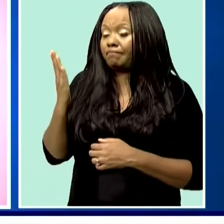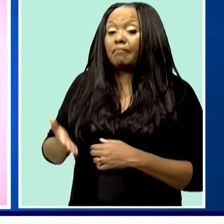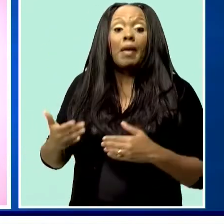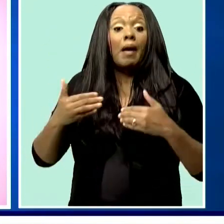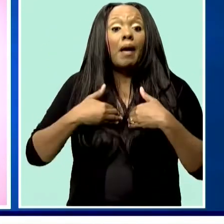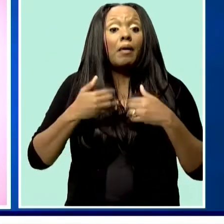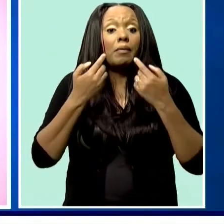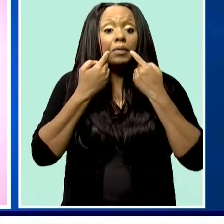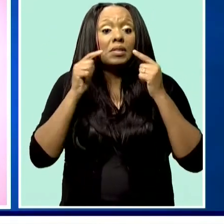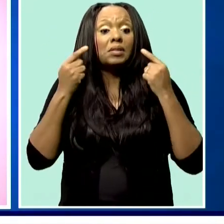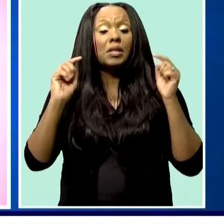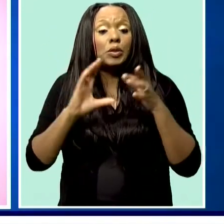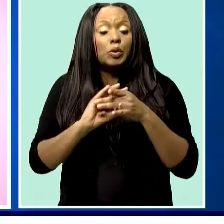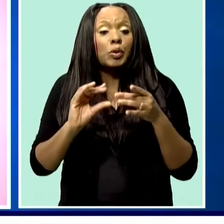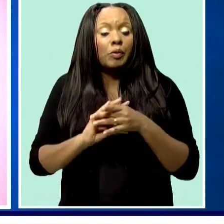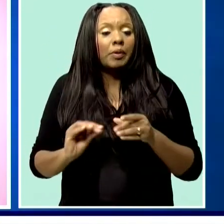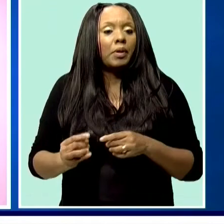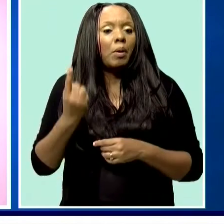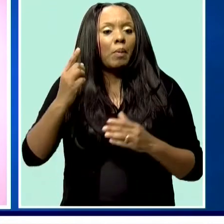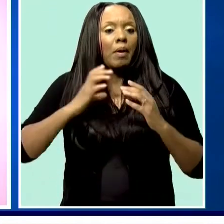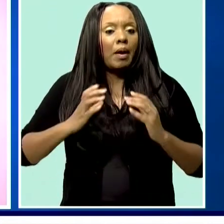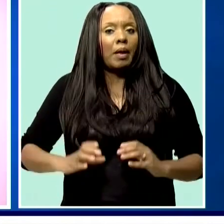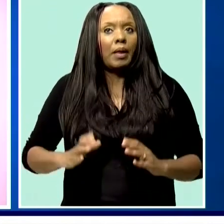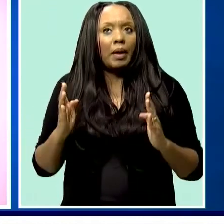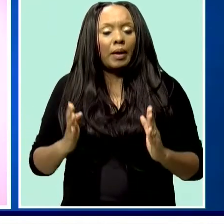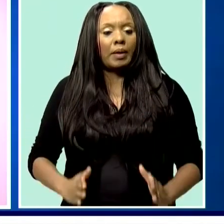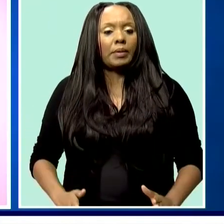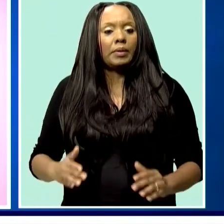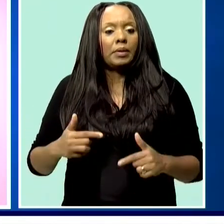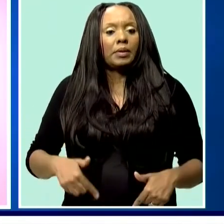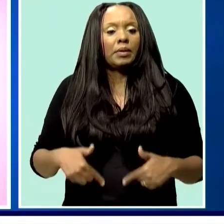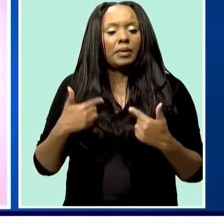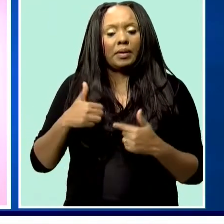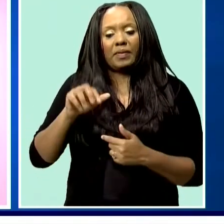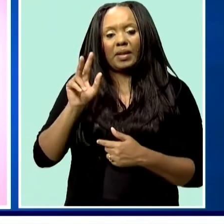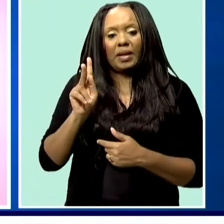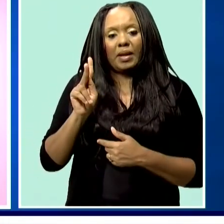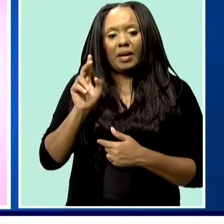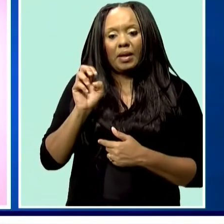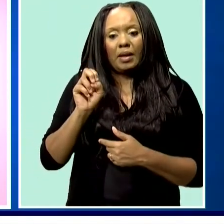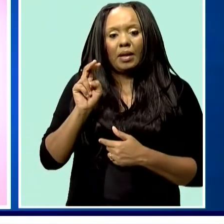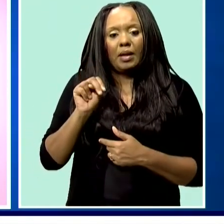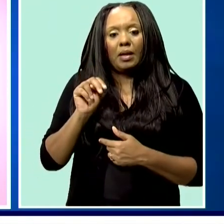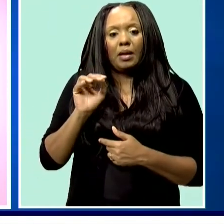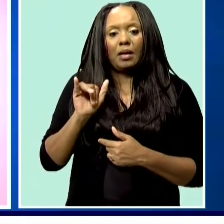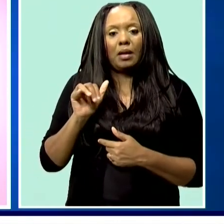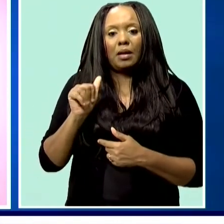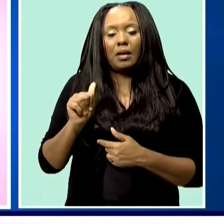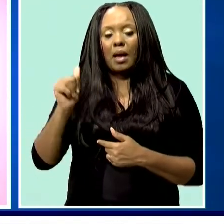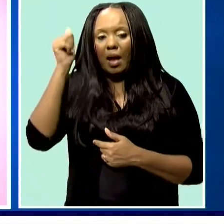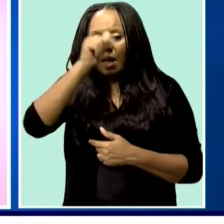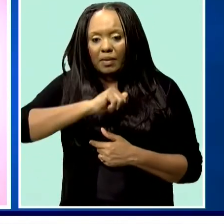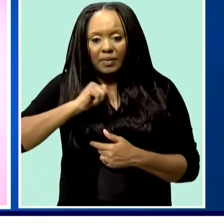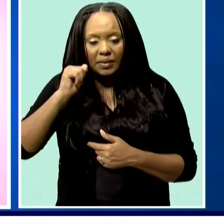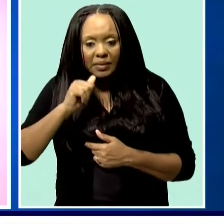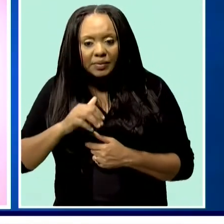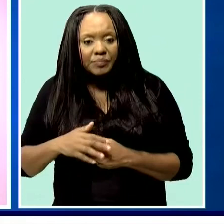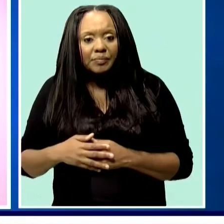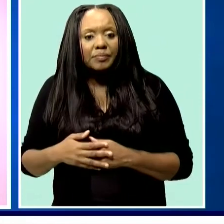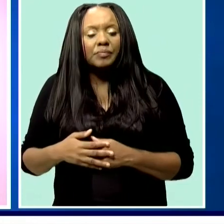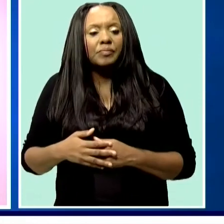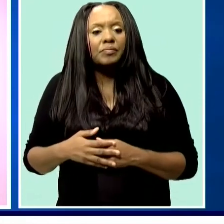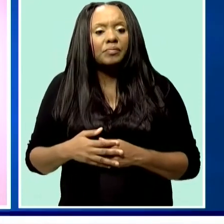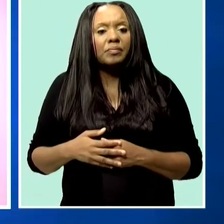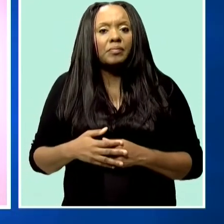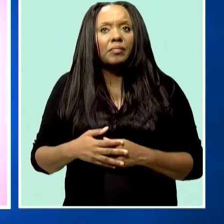a client of mine in Kenya, Africa. We've had